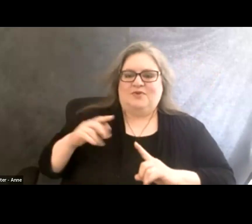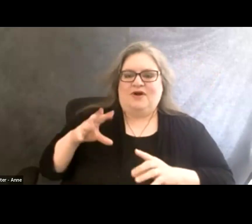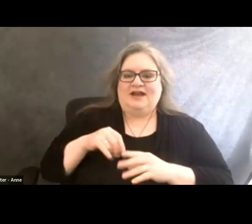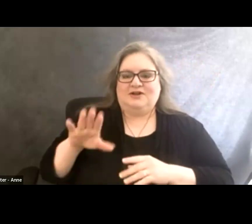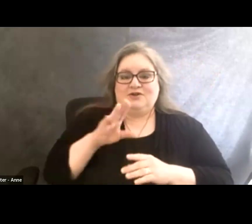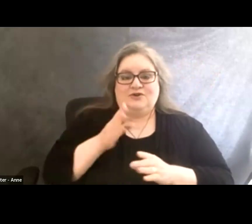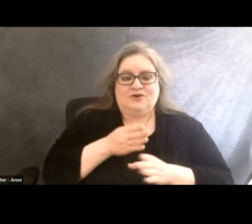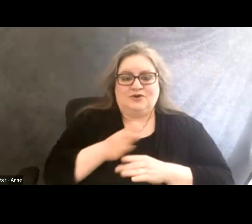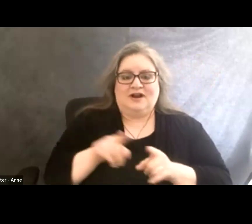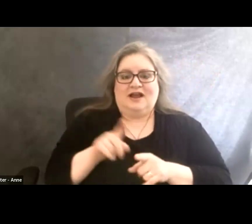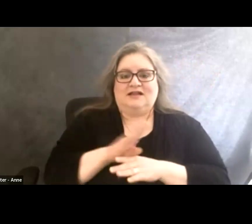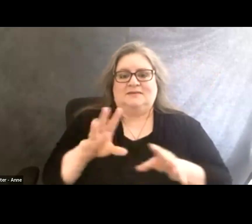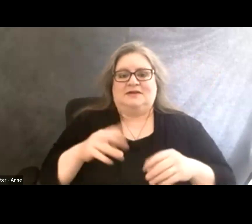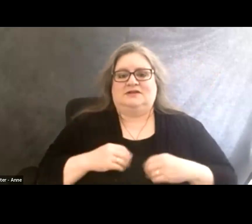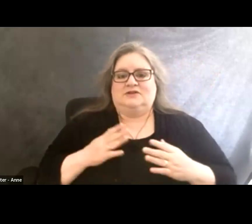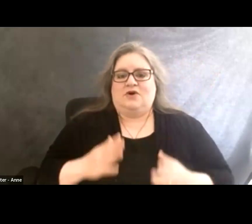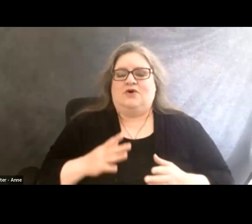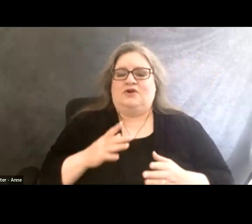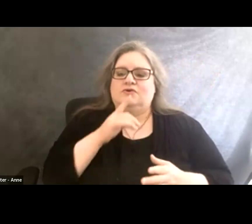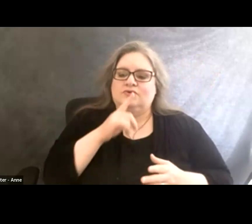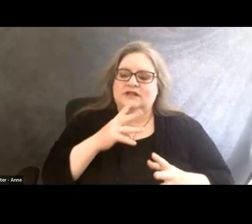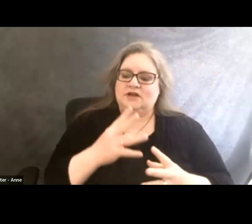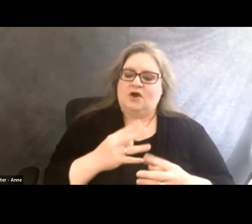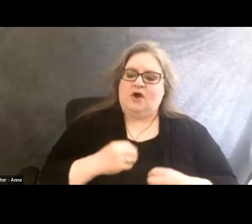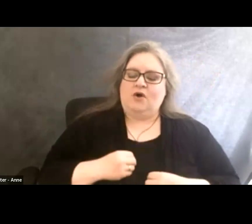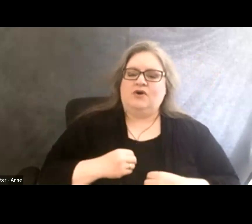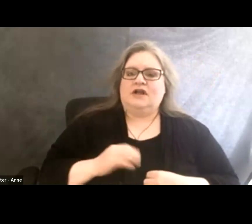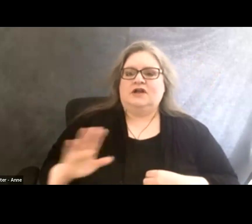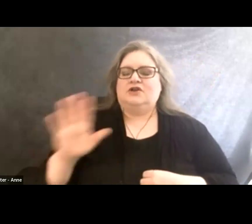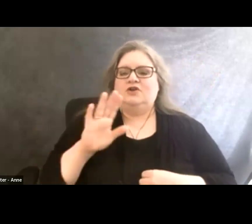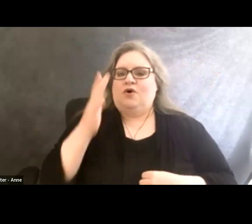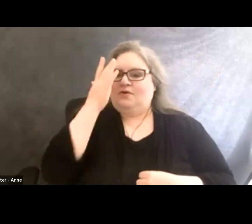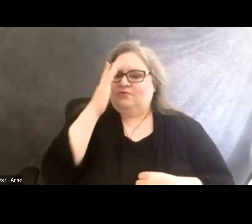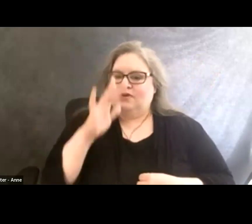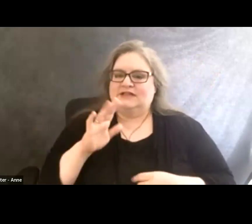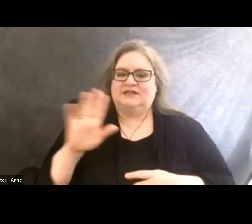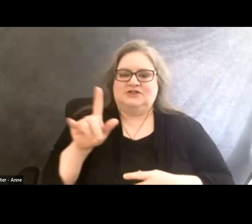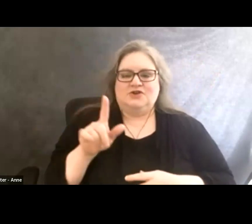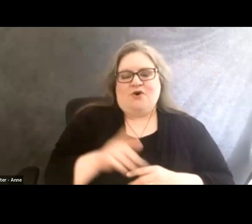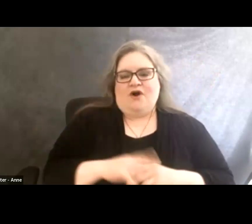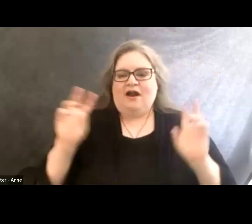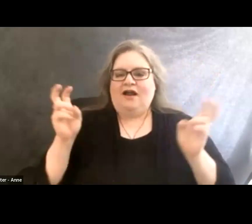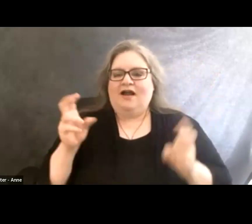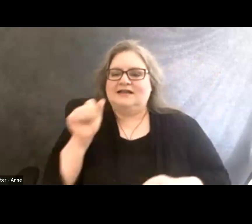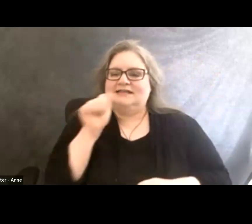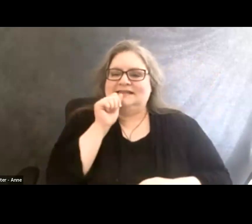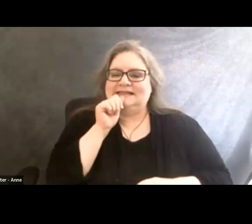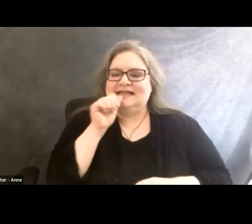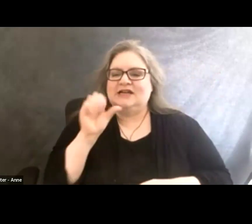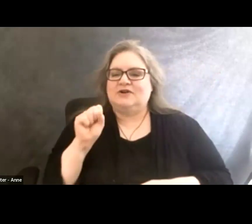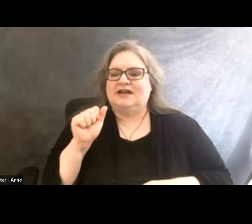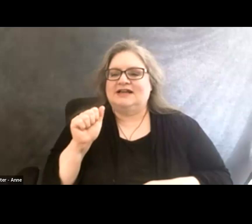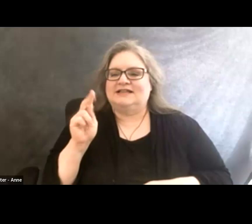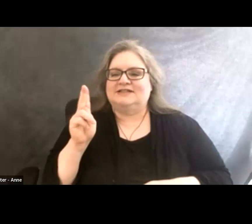owner, really owning your brilliance, your secret sauce, what makes you you, because